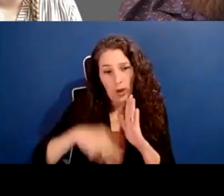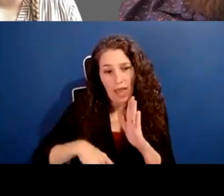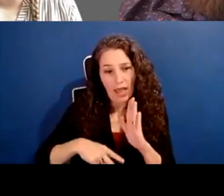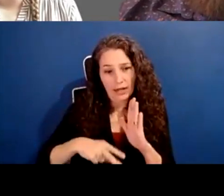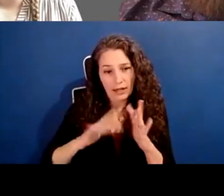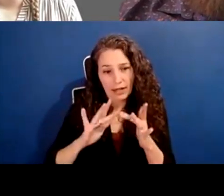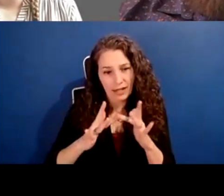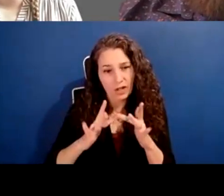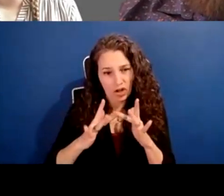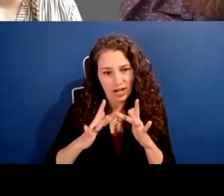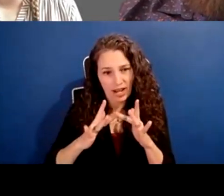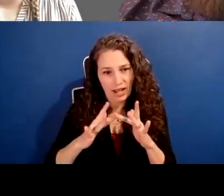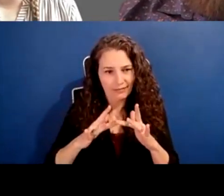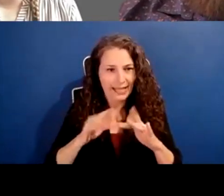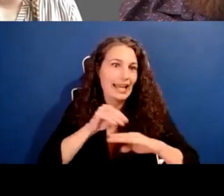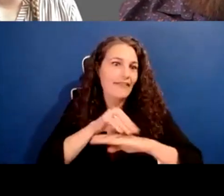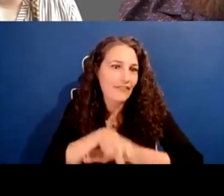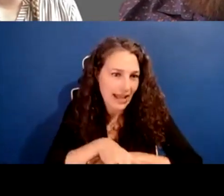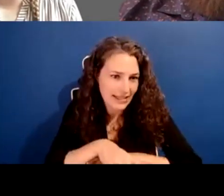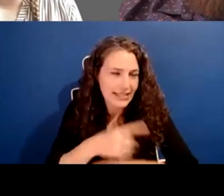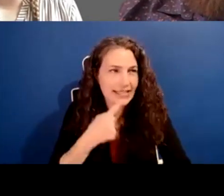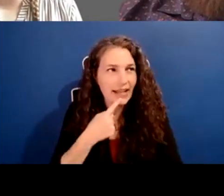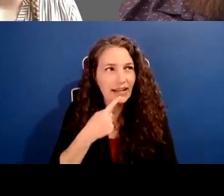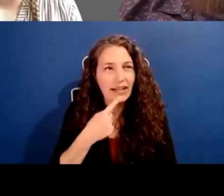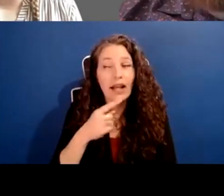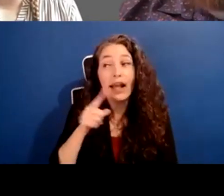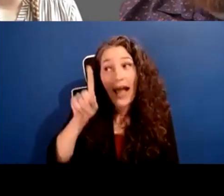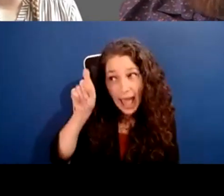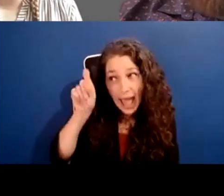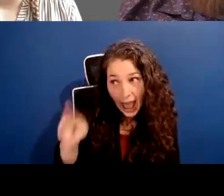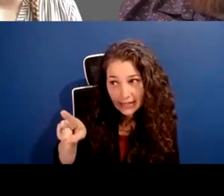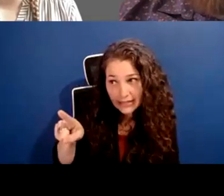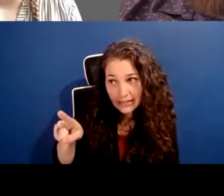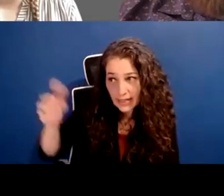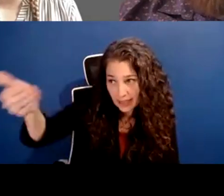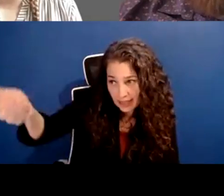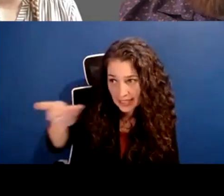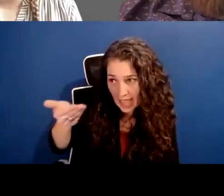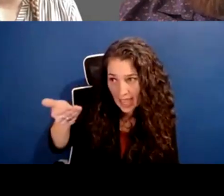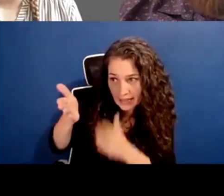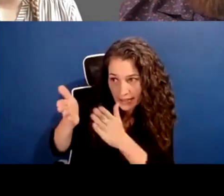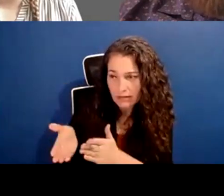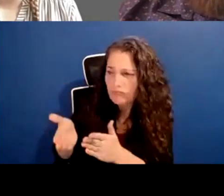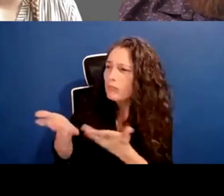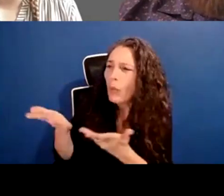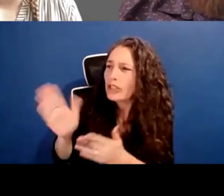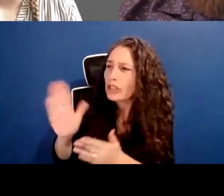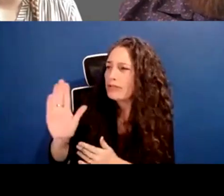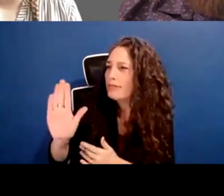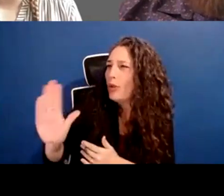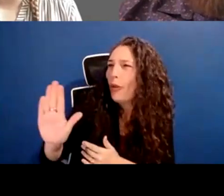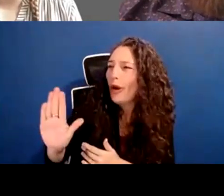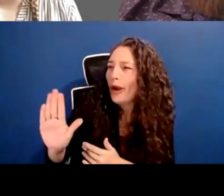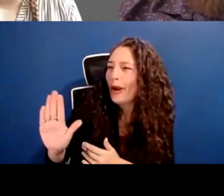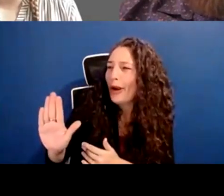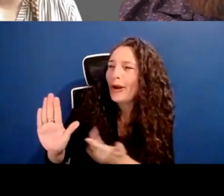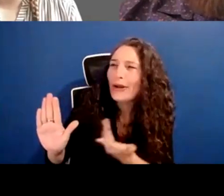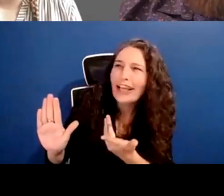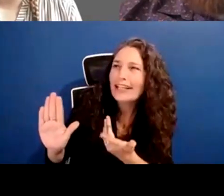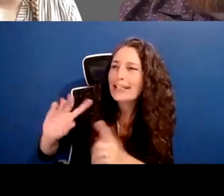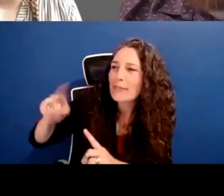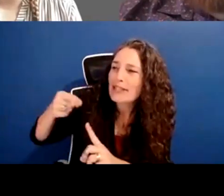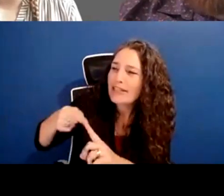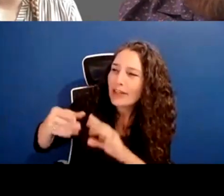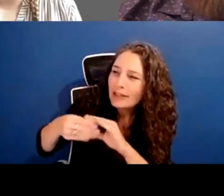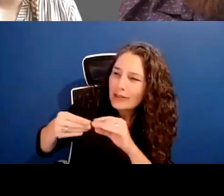your guests to think of some specific stories. And so like, you can ask them like, is there a funny story like for dating